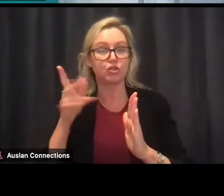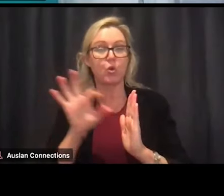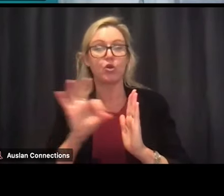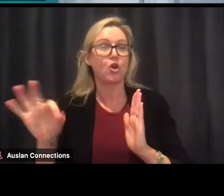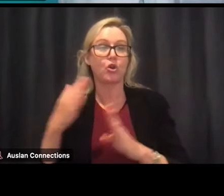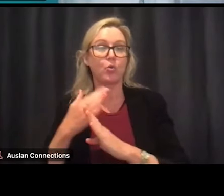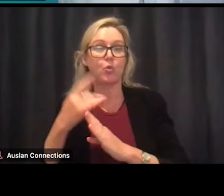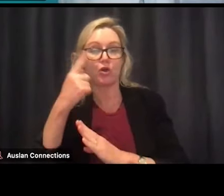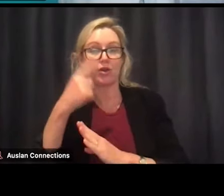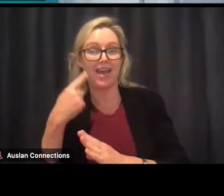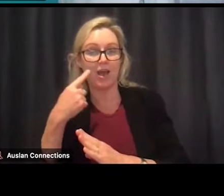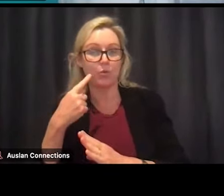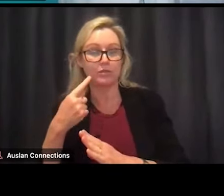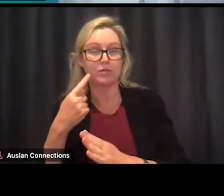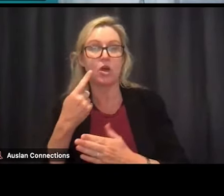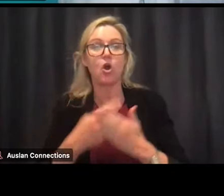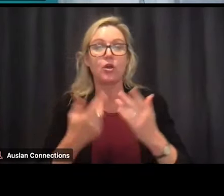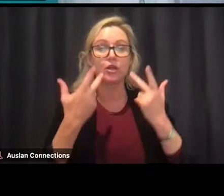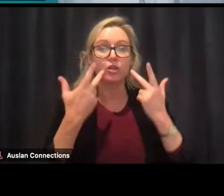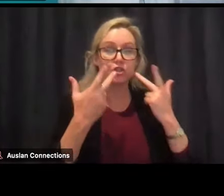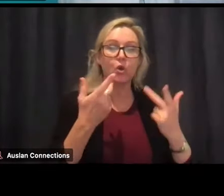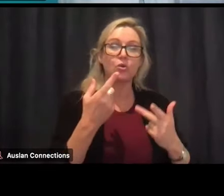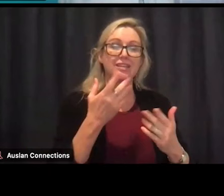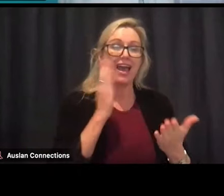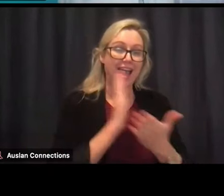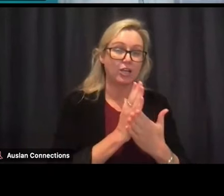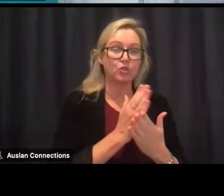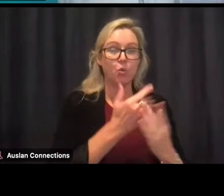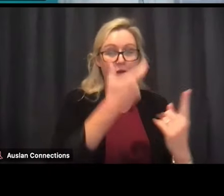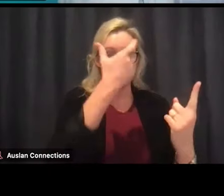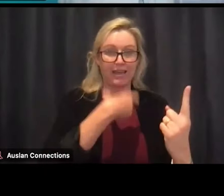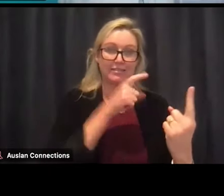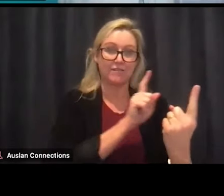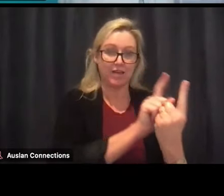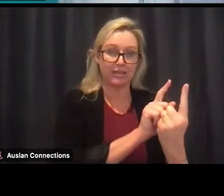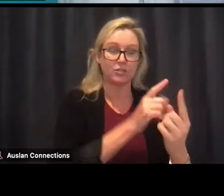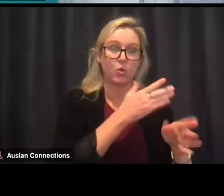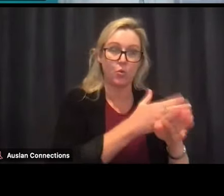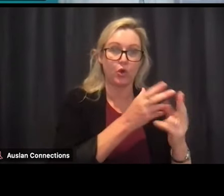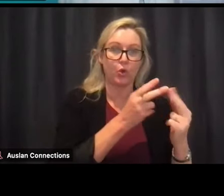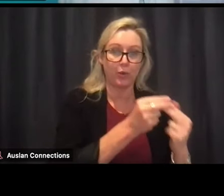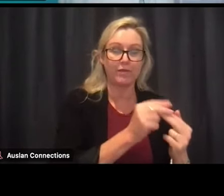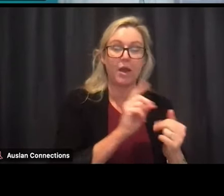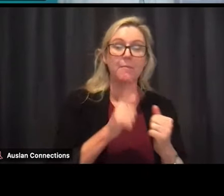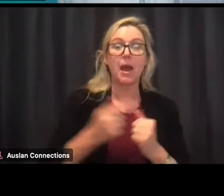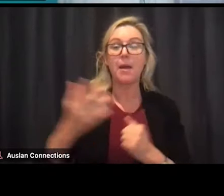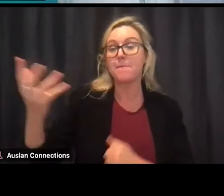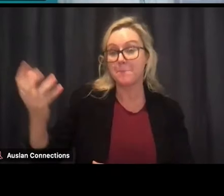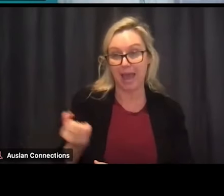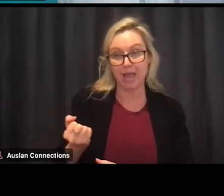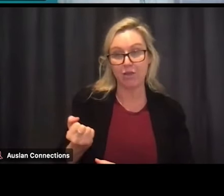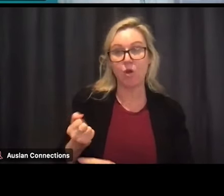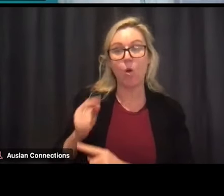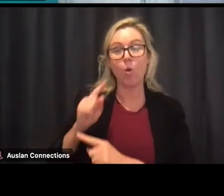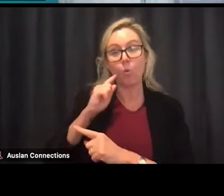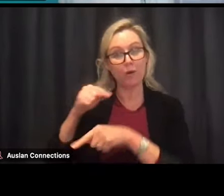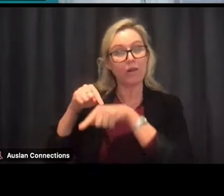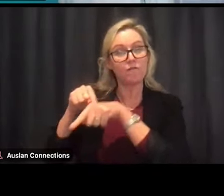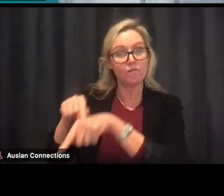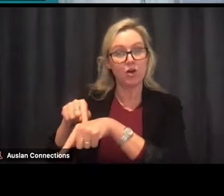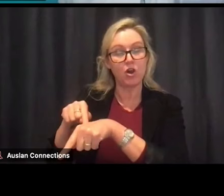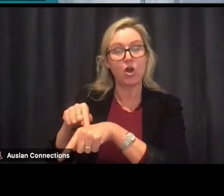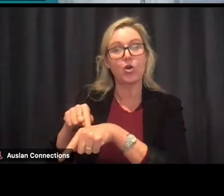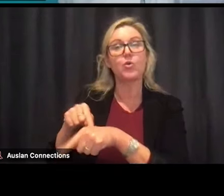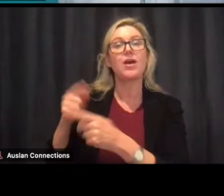you're only picking up the actual hours on the floor. If you're picking it up from payroll, then the non-worked hours will, in the sense, will be a